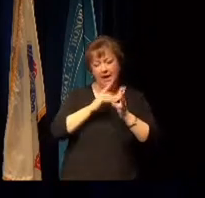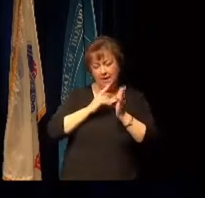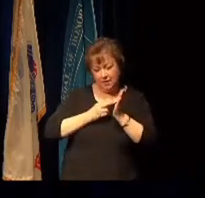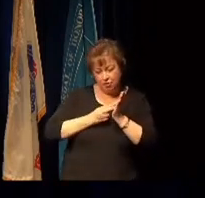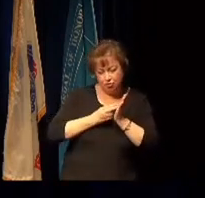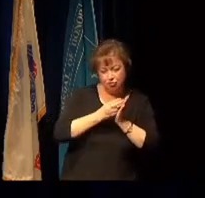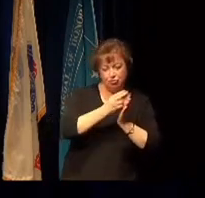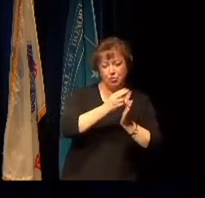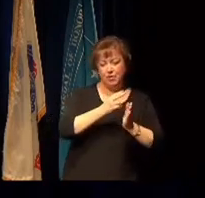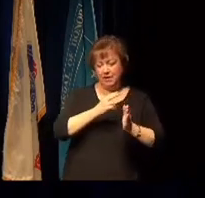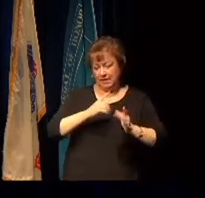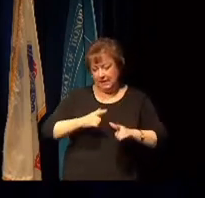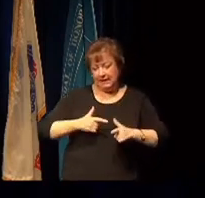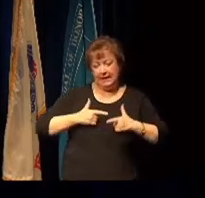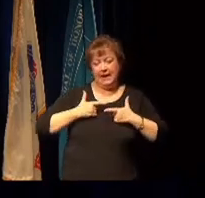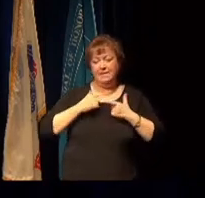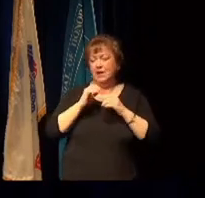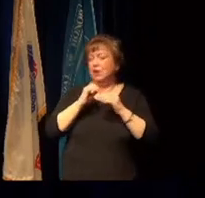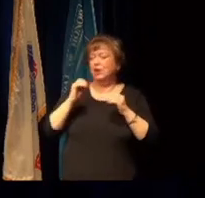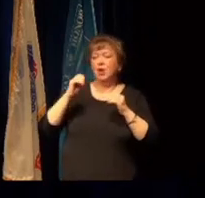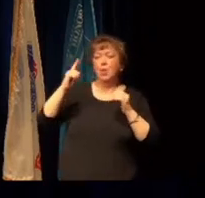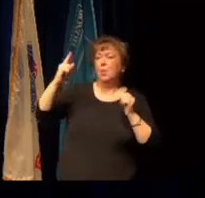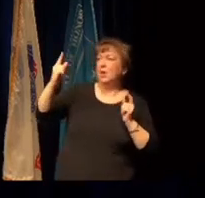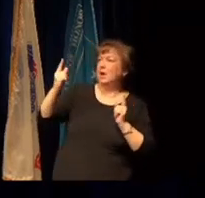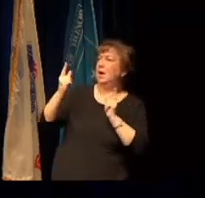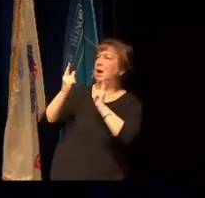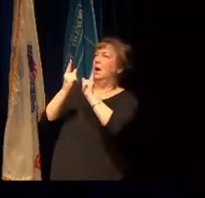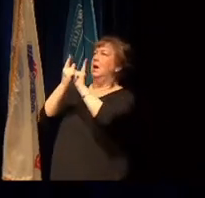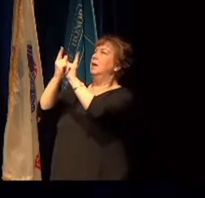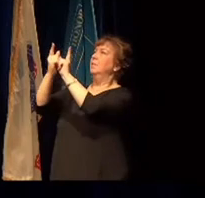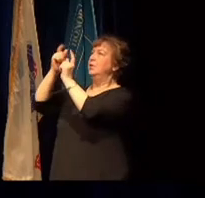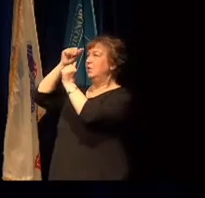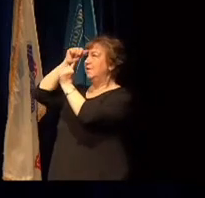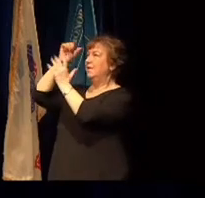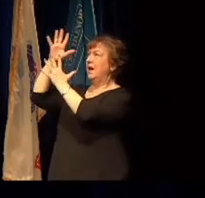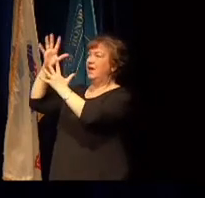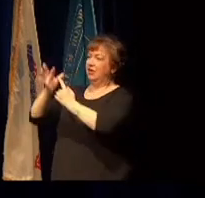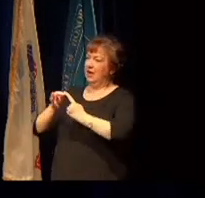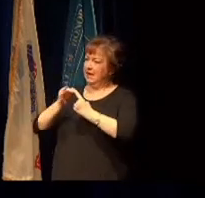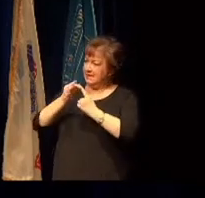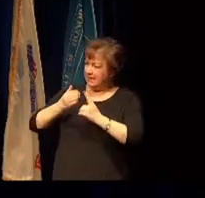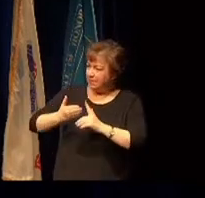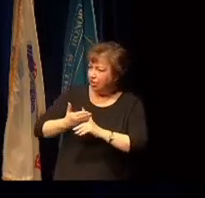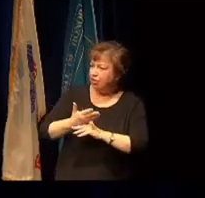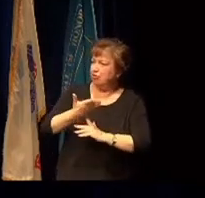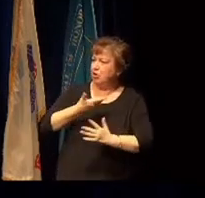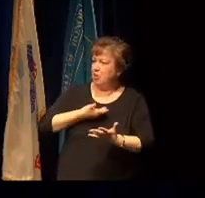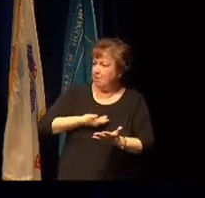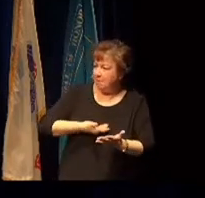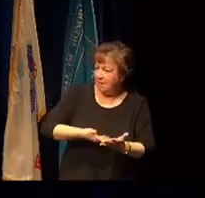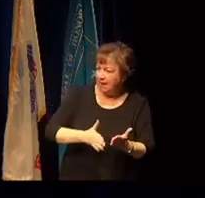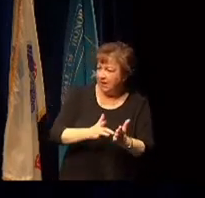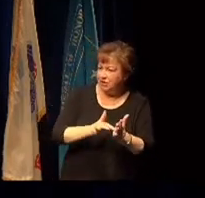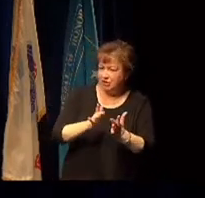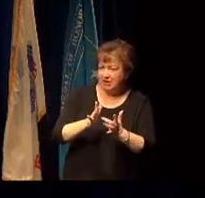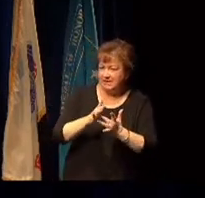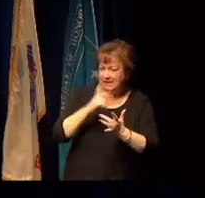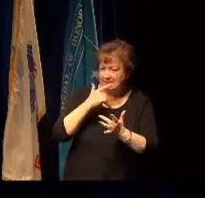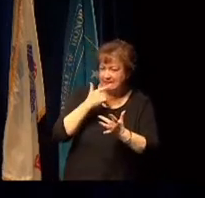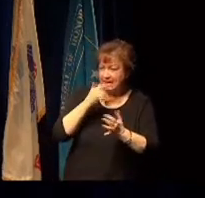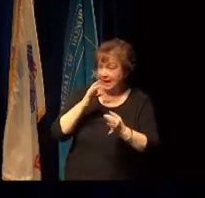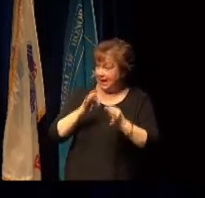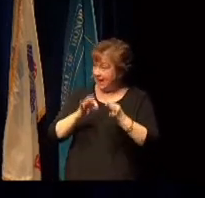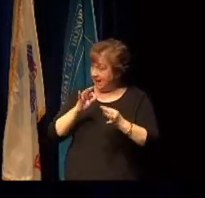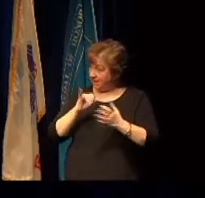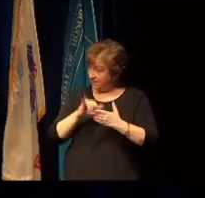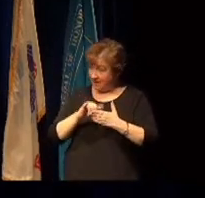No man cometh unto the Father but by me. Pretty arrogant statement if it isn't true. If it is